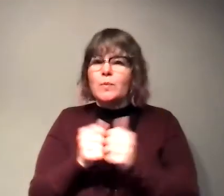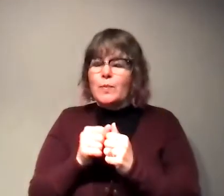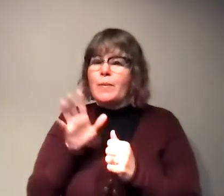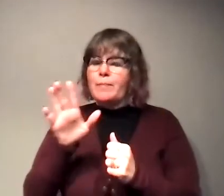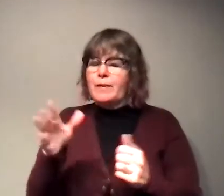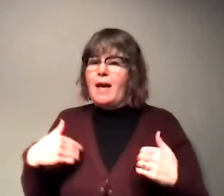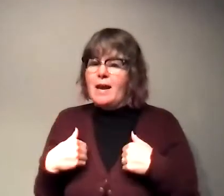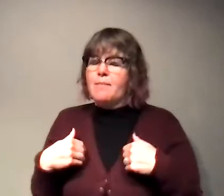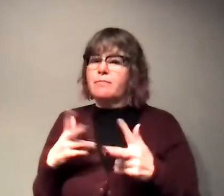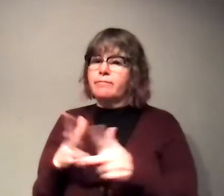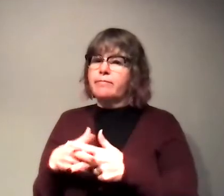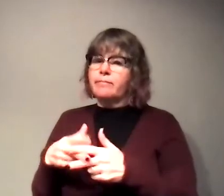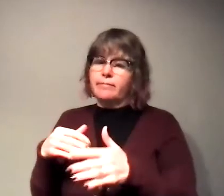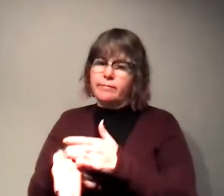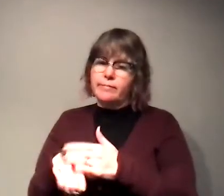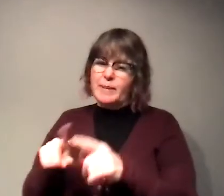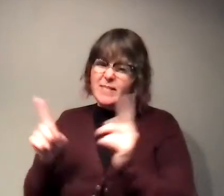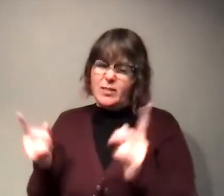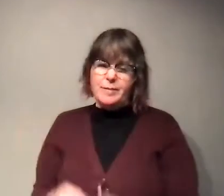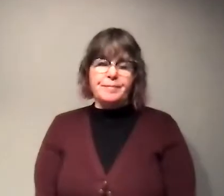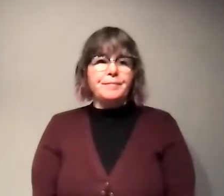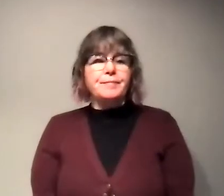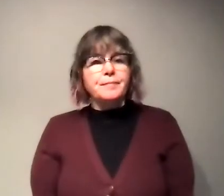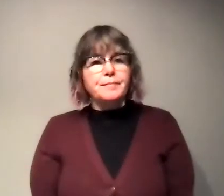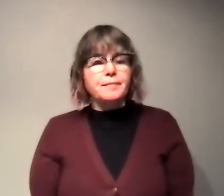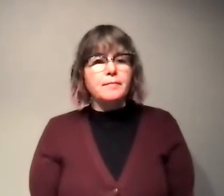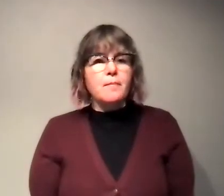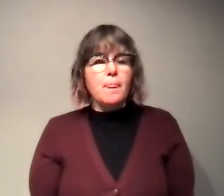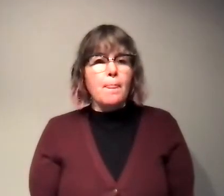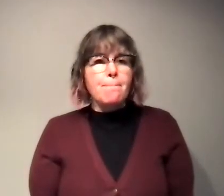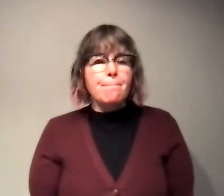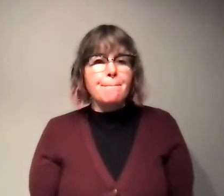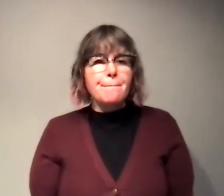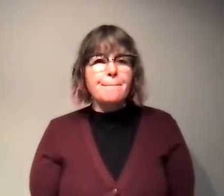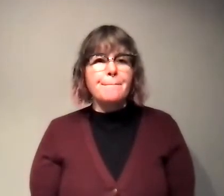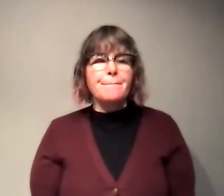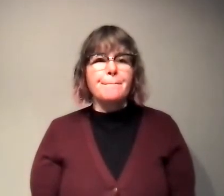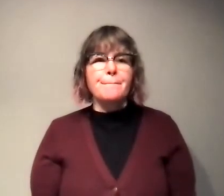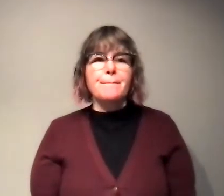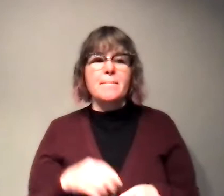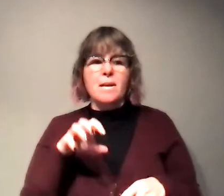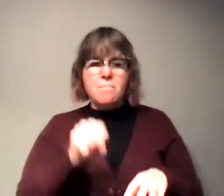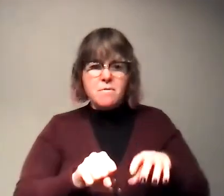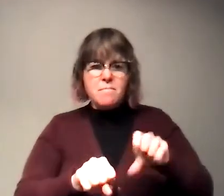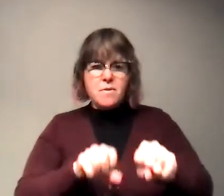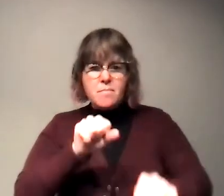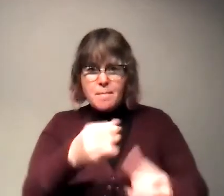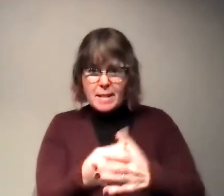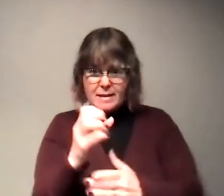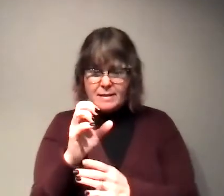reproduce. For sure. Awesome. The next question, how do you get rid of invasive plants?